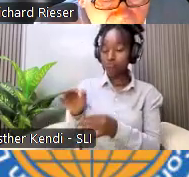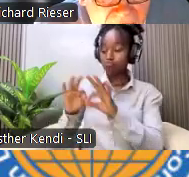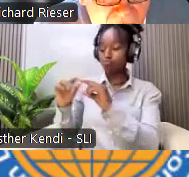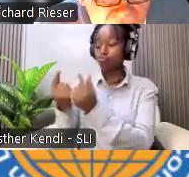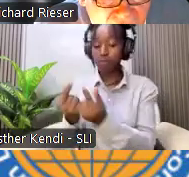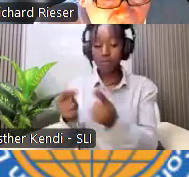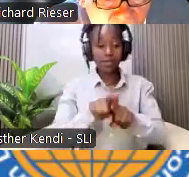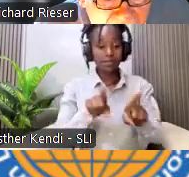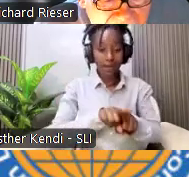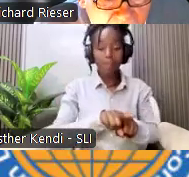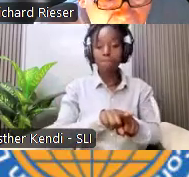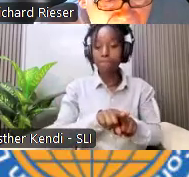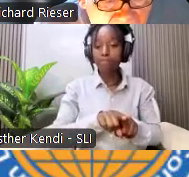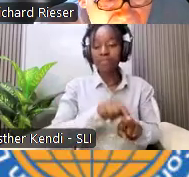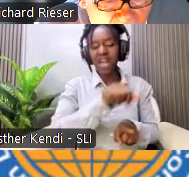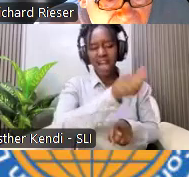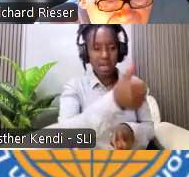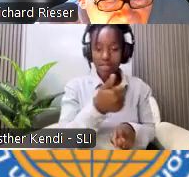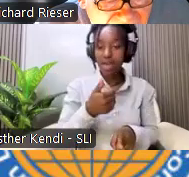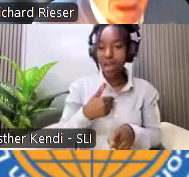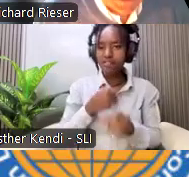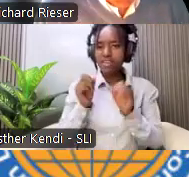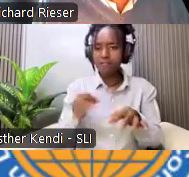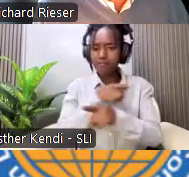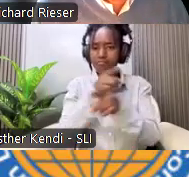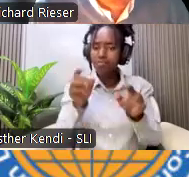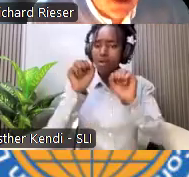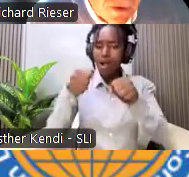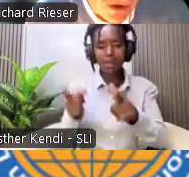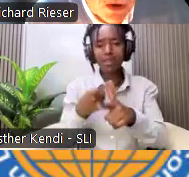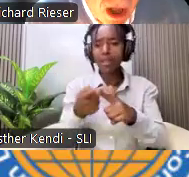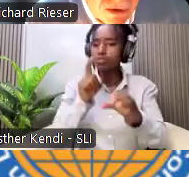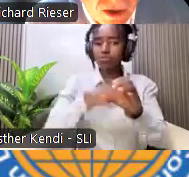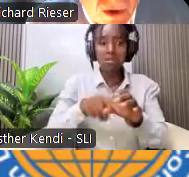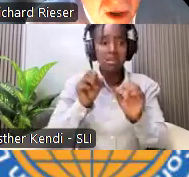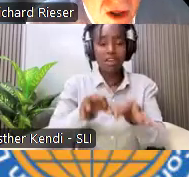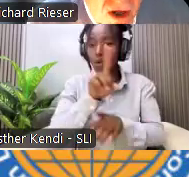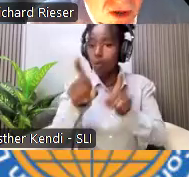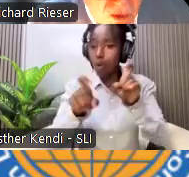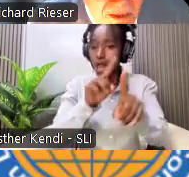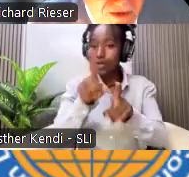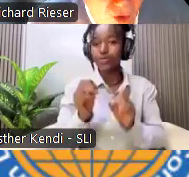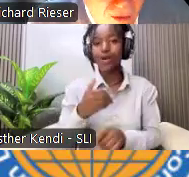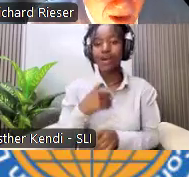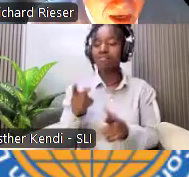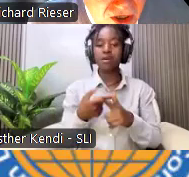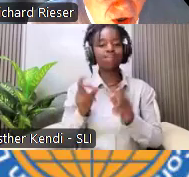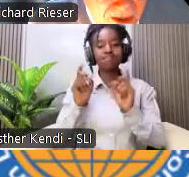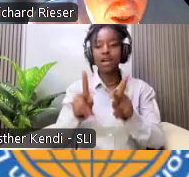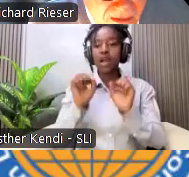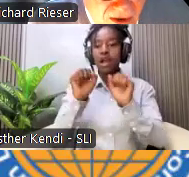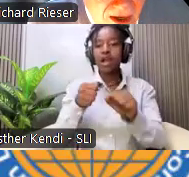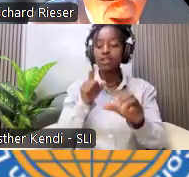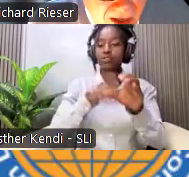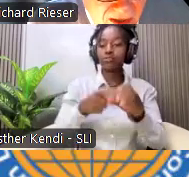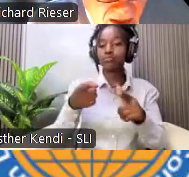girls or women on this call, we would welcome your support in filling out that questionnaire. Those views will go to the Women's Forum in Chogam